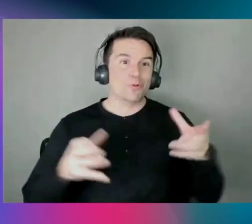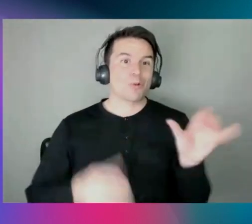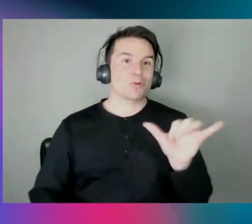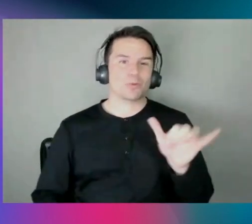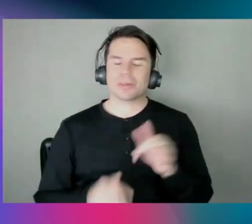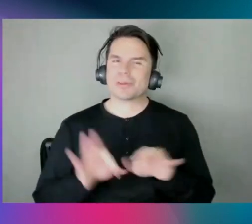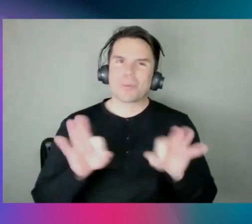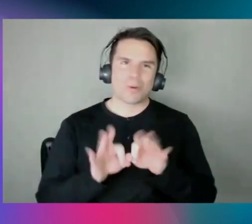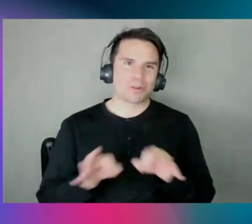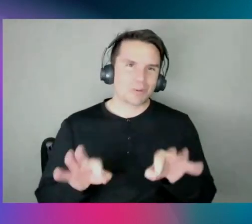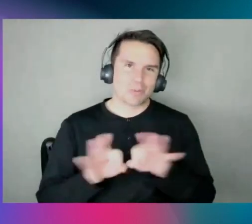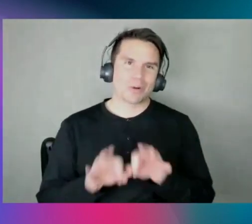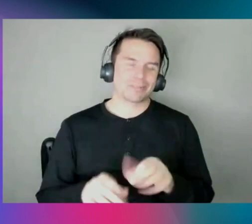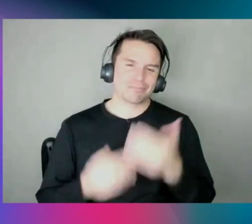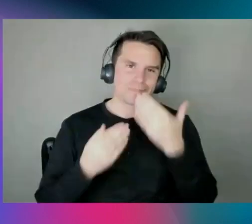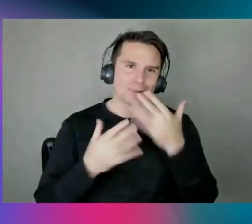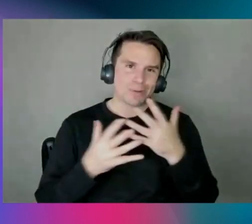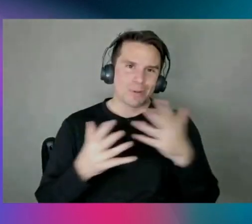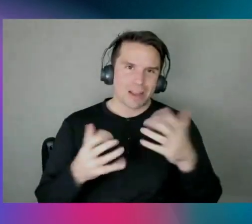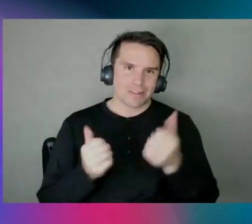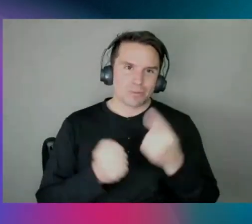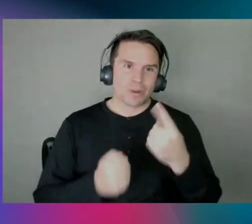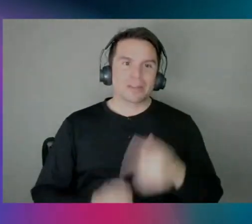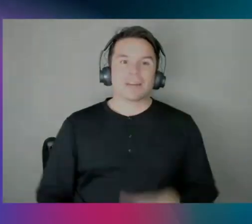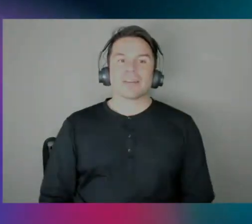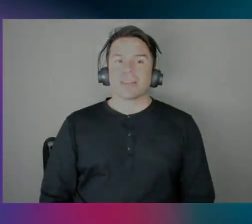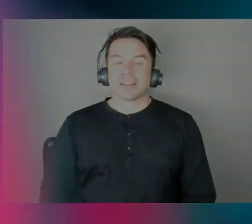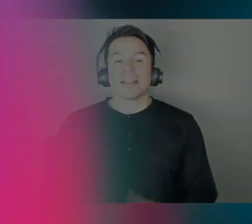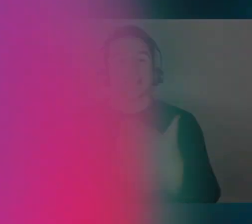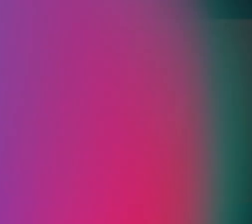you. Thank you so much. So thank you so much for joining